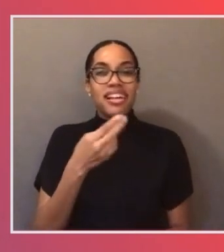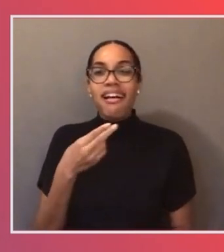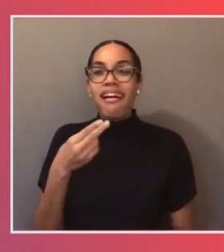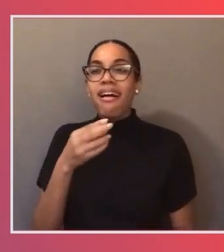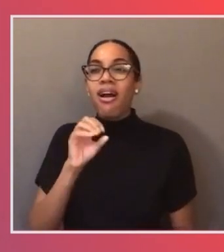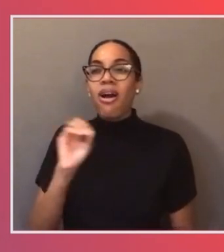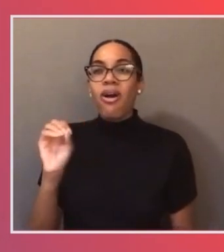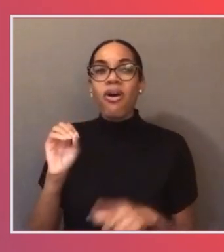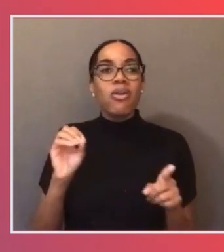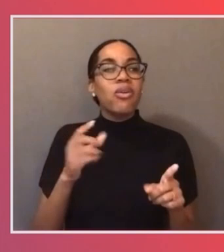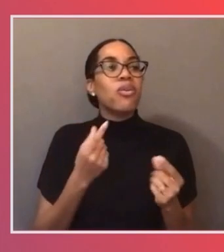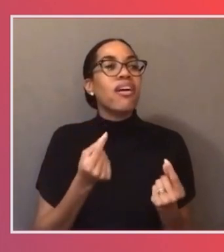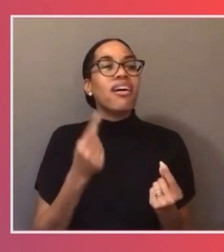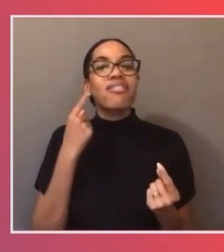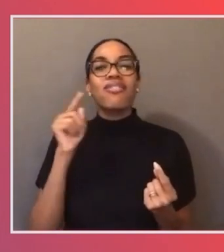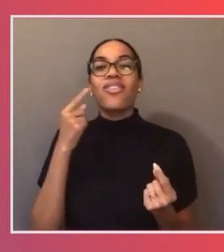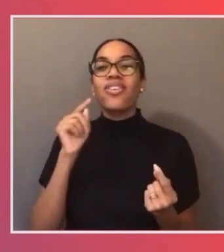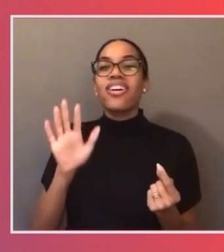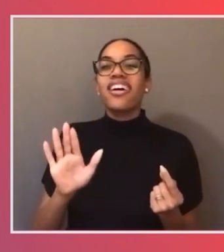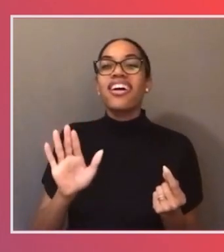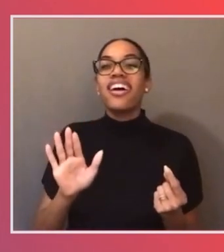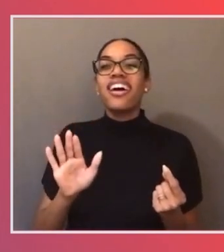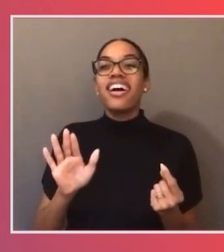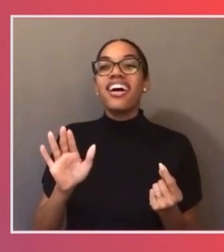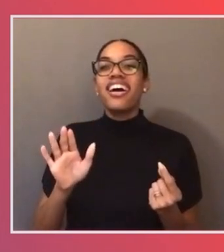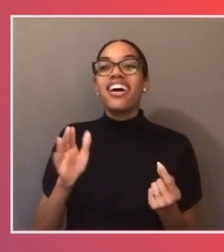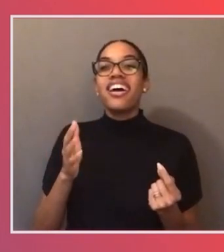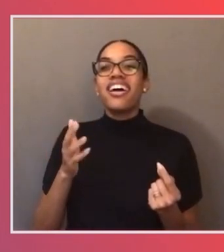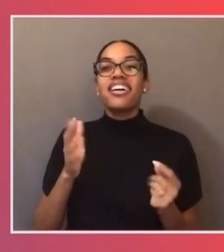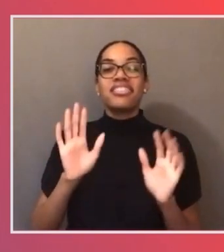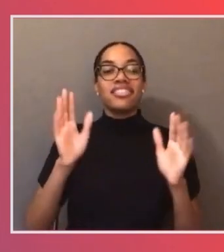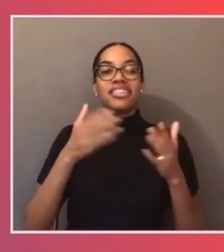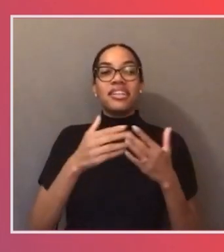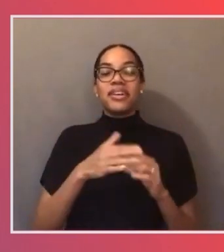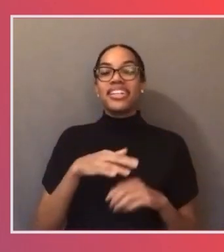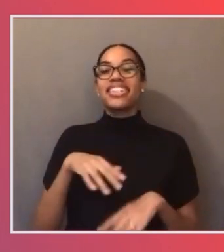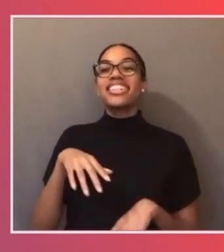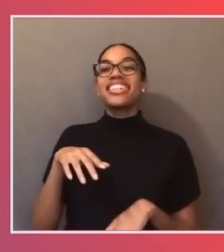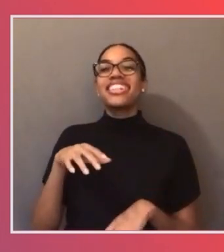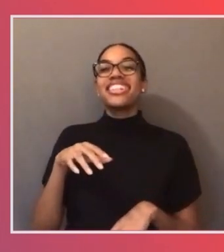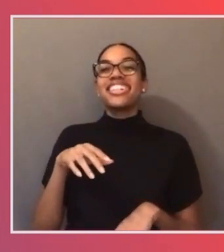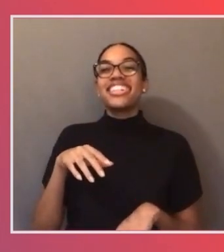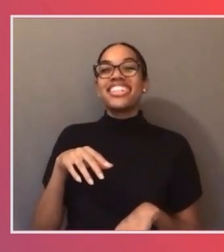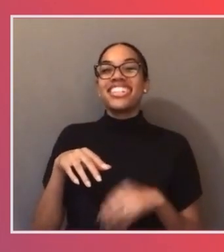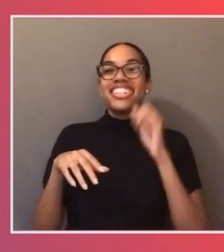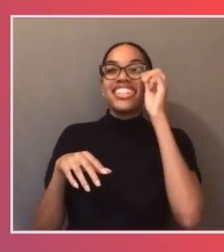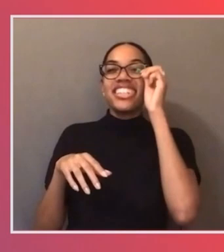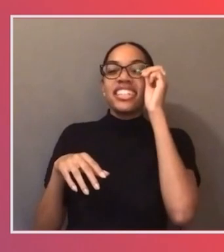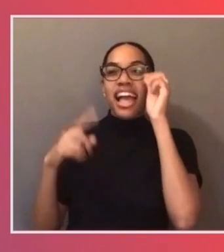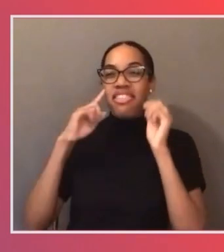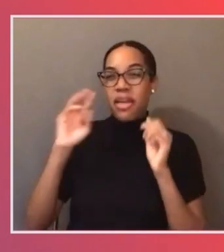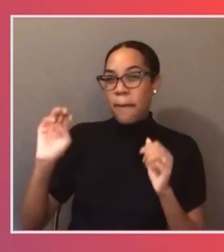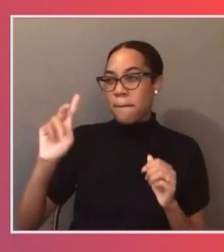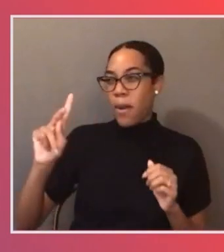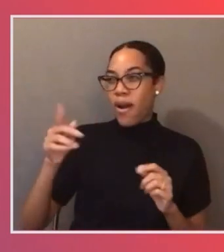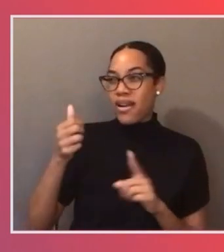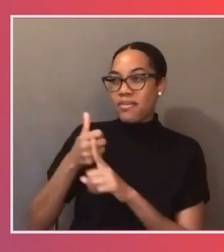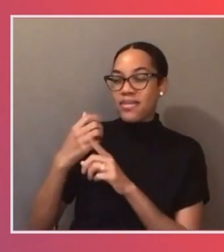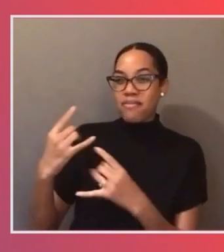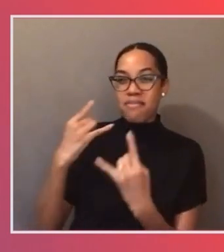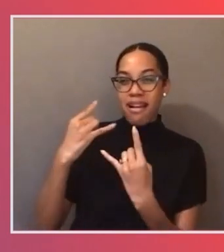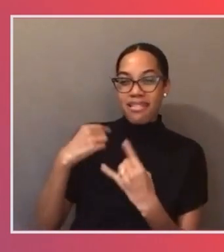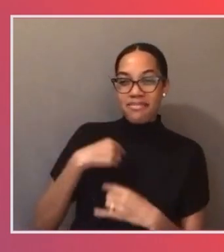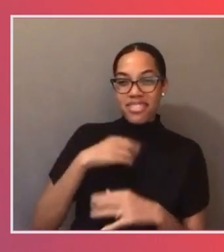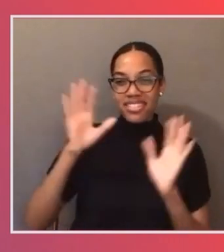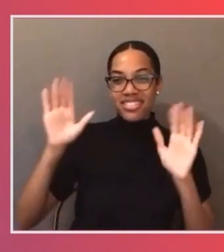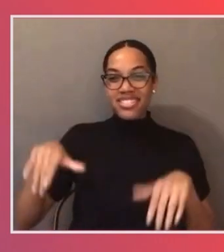guess that was from work. Kamala, it's so nice to meet you. And my question to you would be,